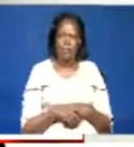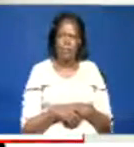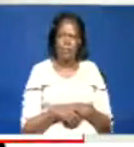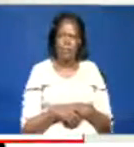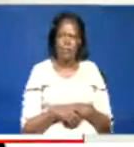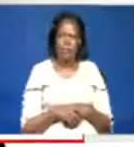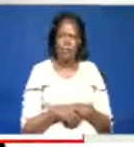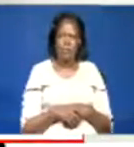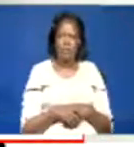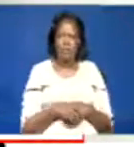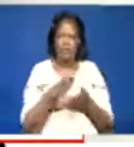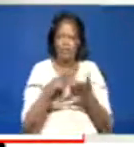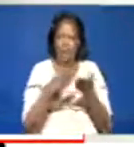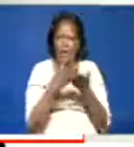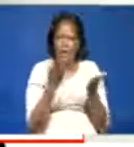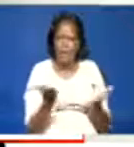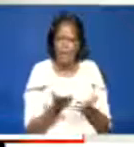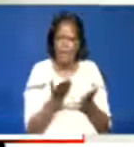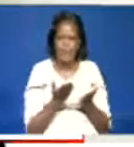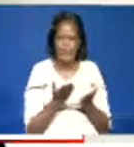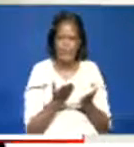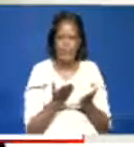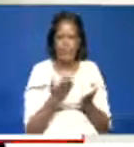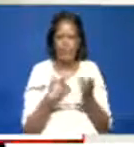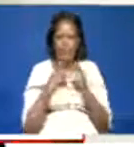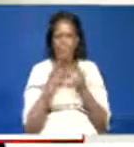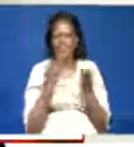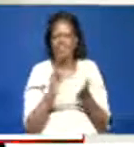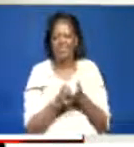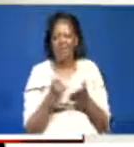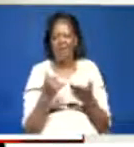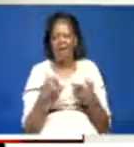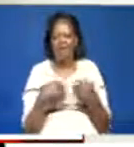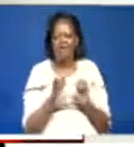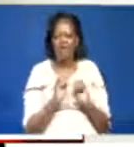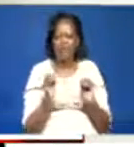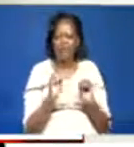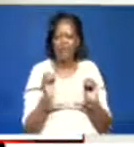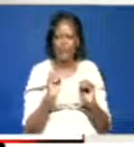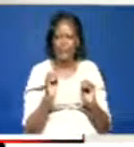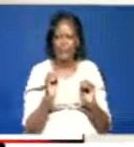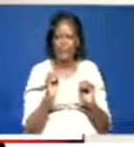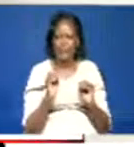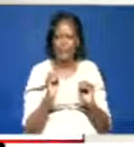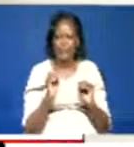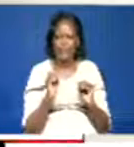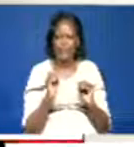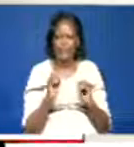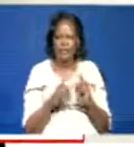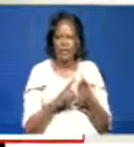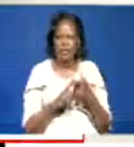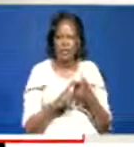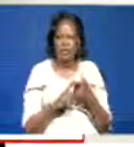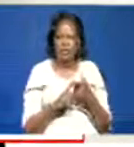some of us want to look for things which are not there. So we must be prepared. There is going to be no value